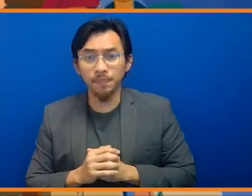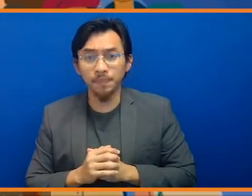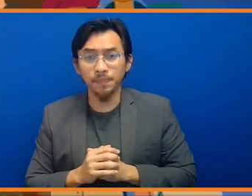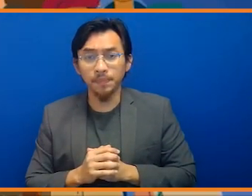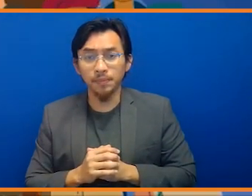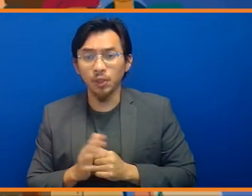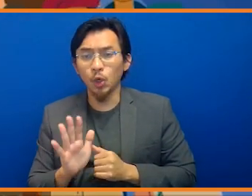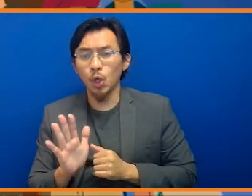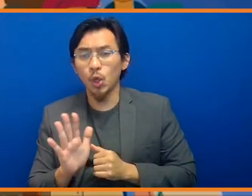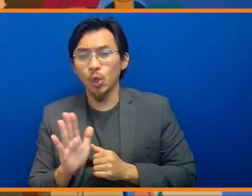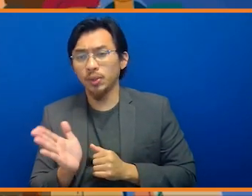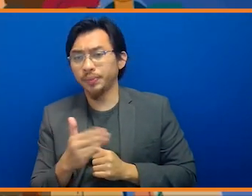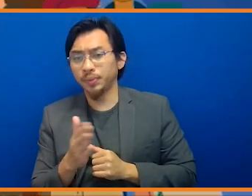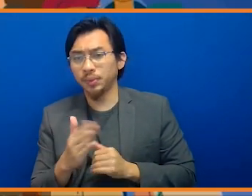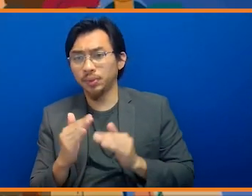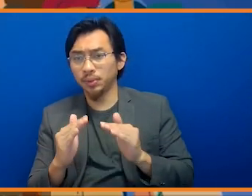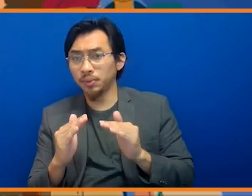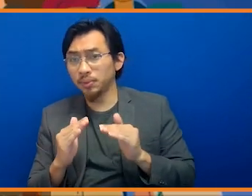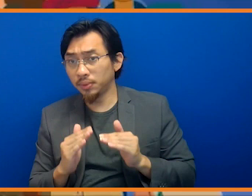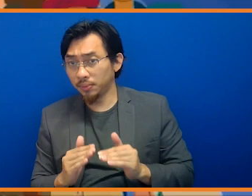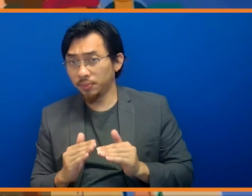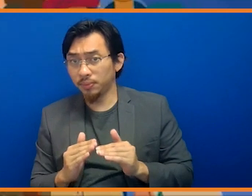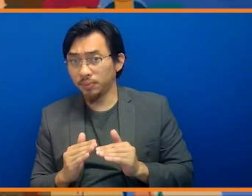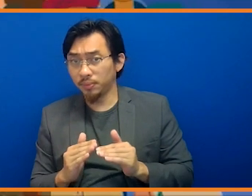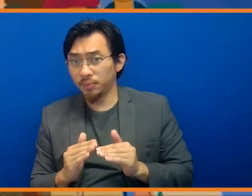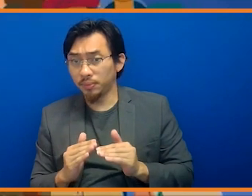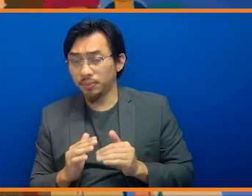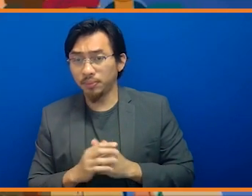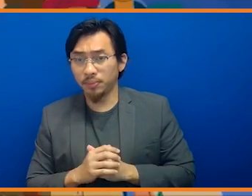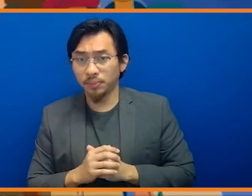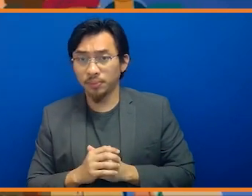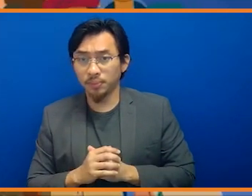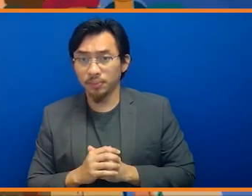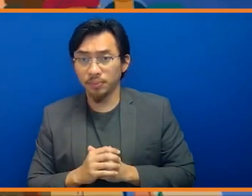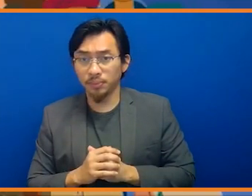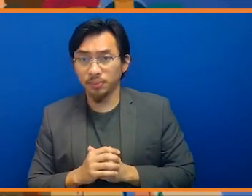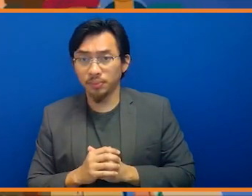No, not the next page. It's the 12th.